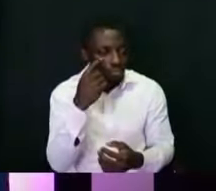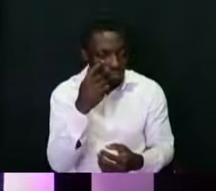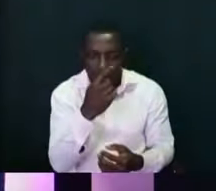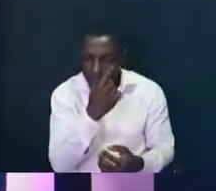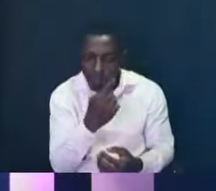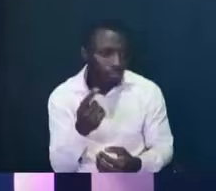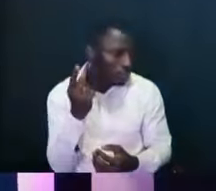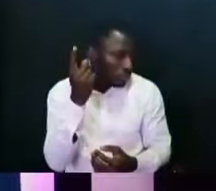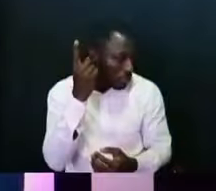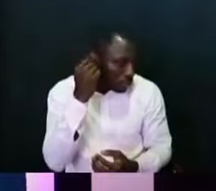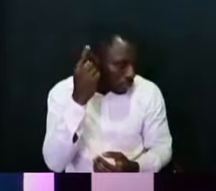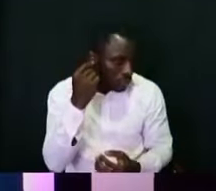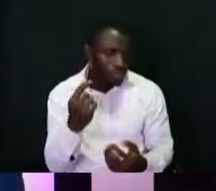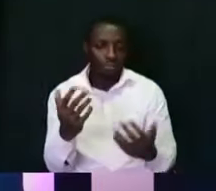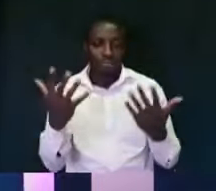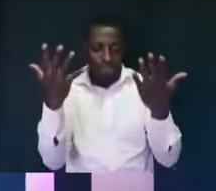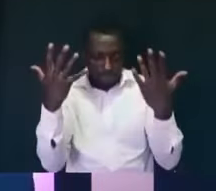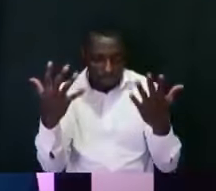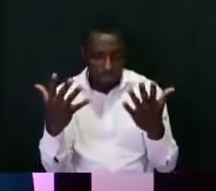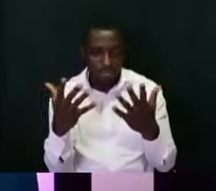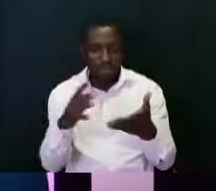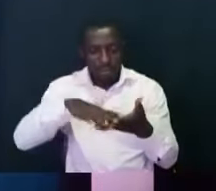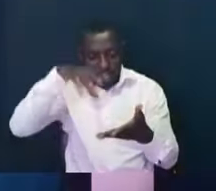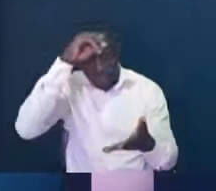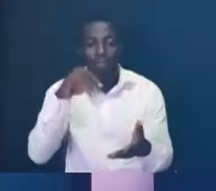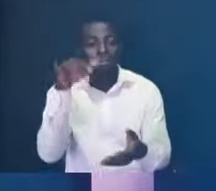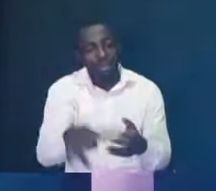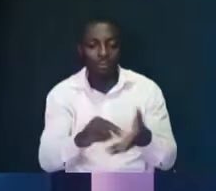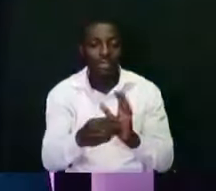I'll come back to the several forms later.